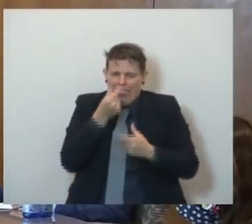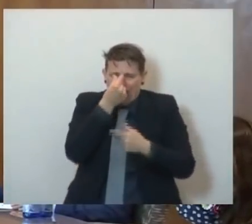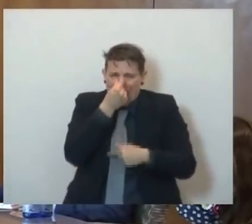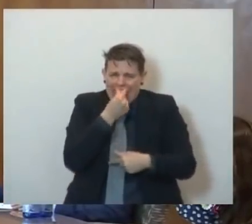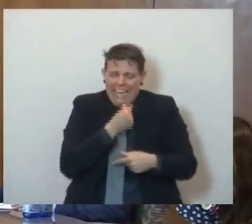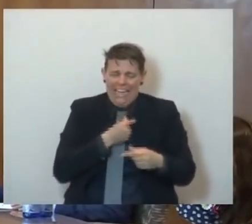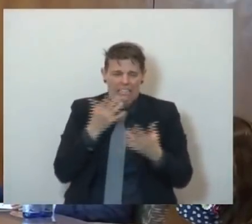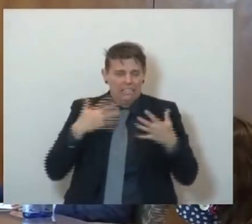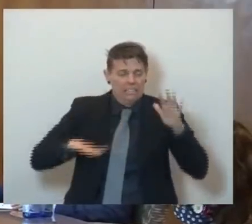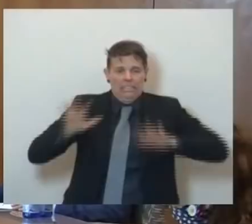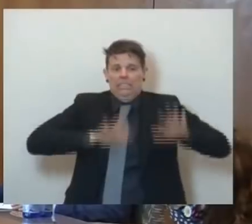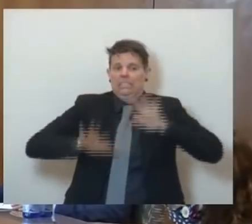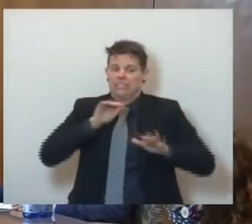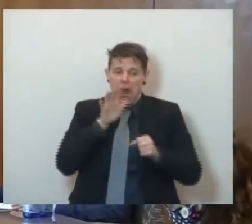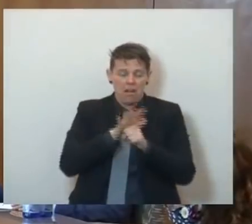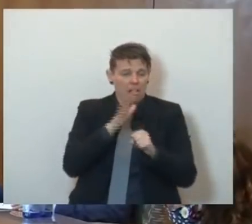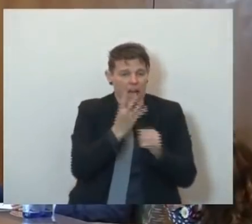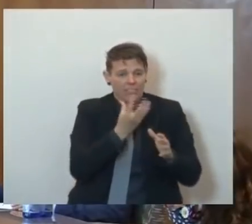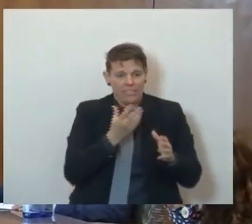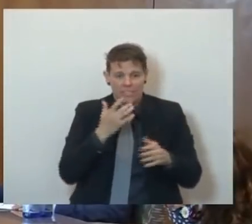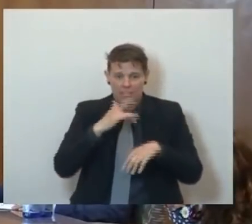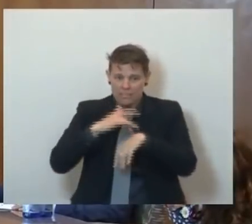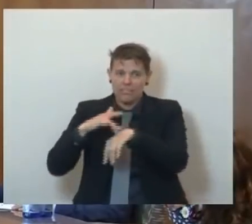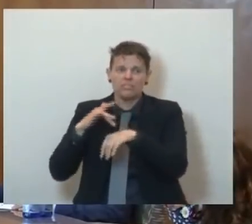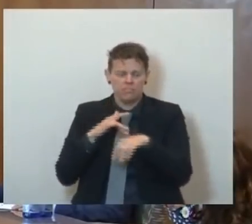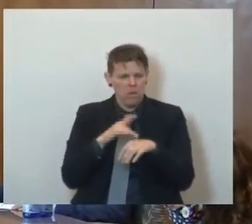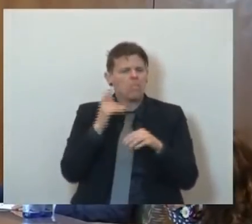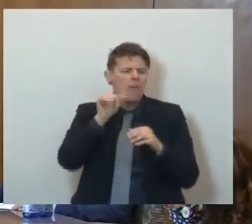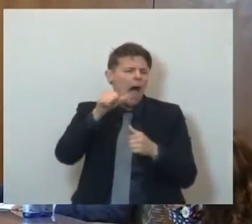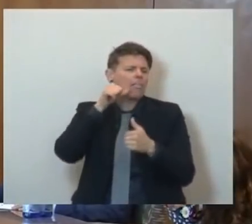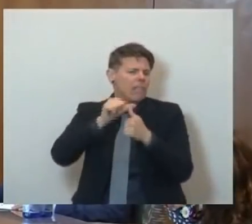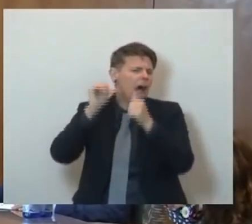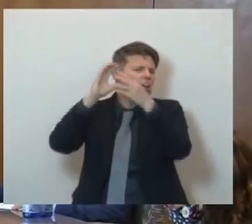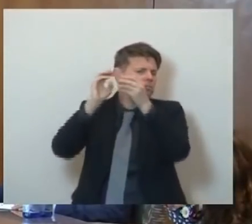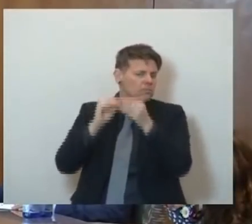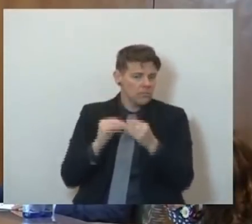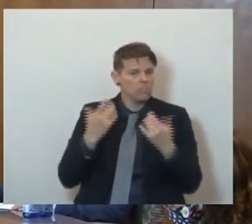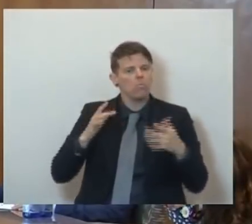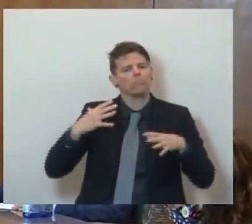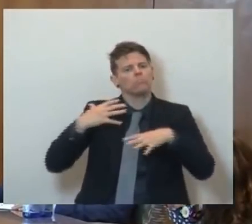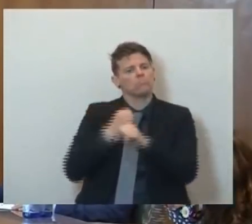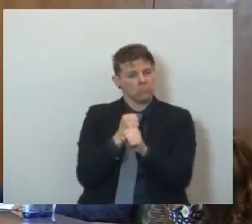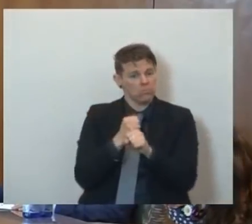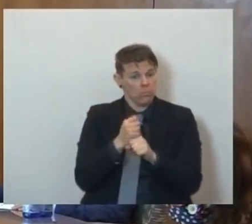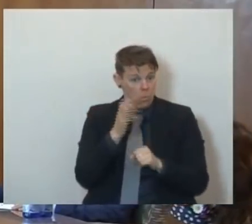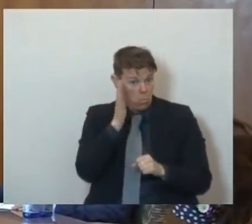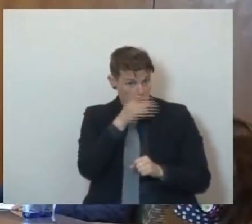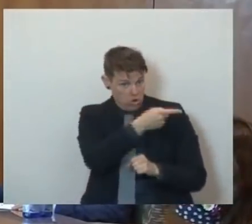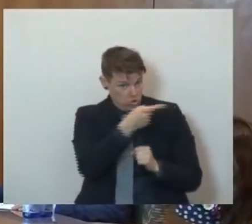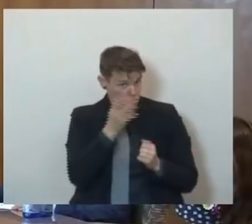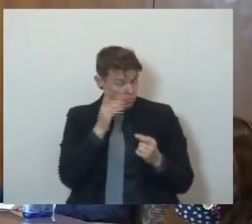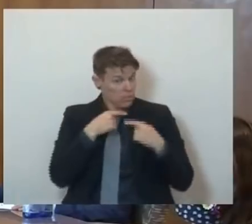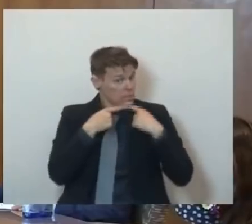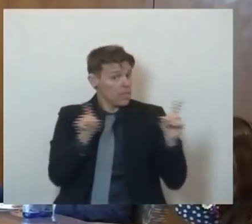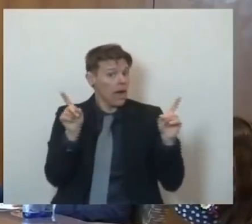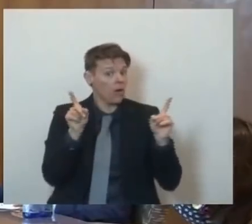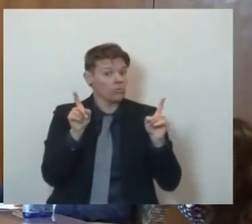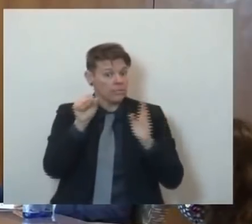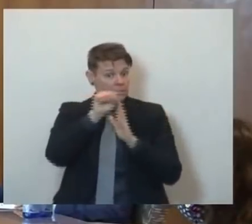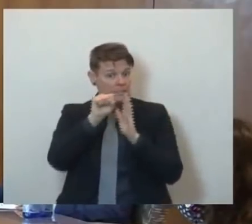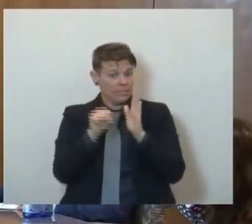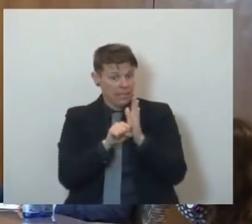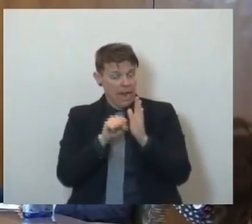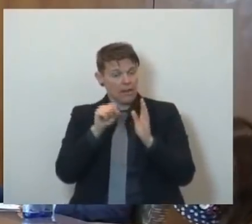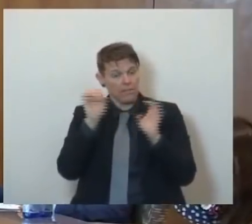Gallup. And the letter goes on, but simply put, I wanted to ask, will you declare a state of emergency in Gallup, and what